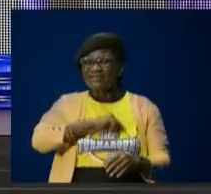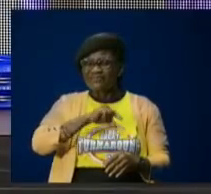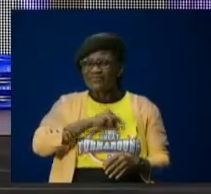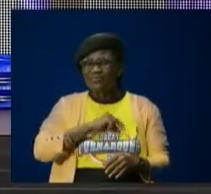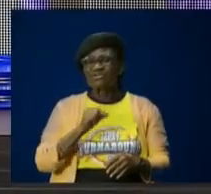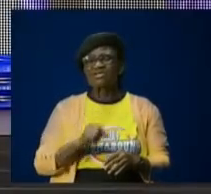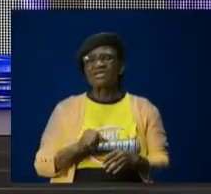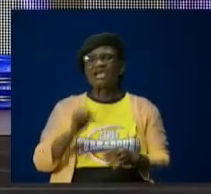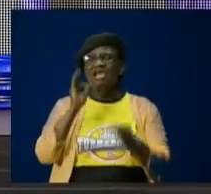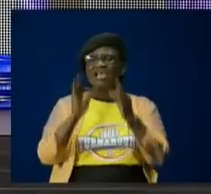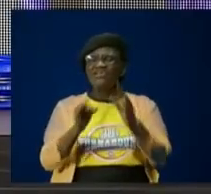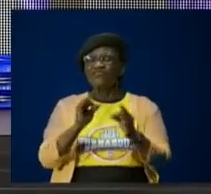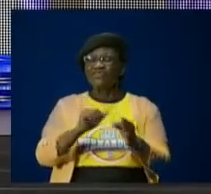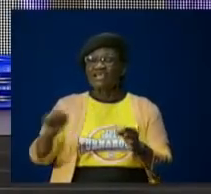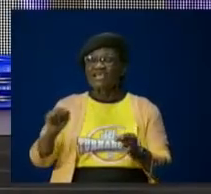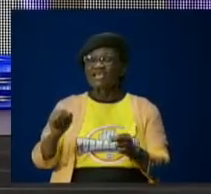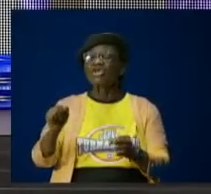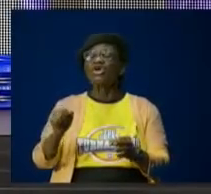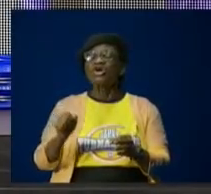If a storm happens